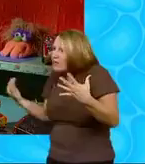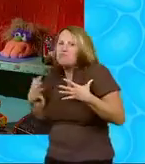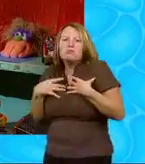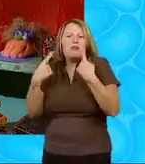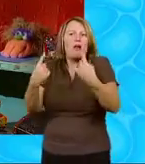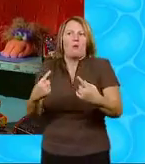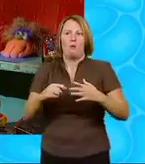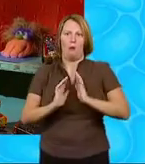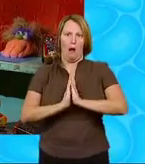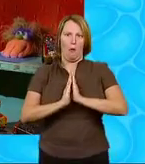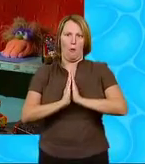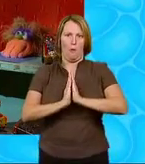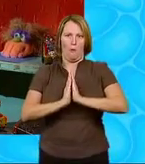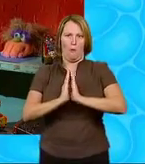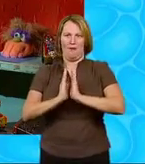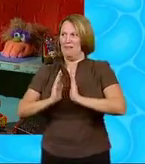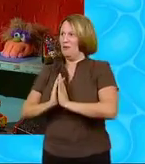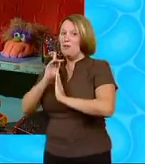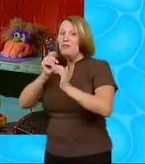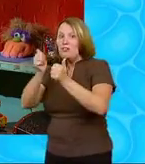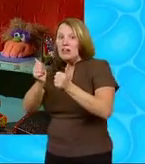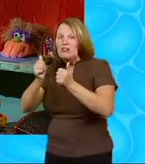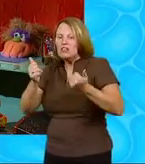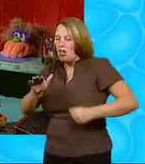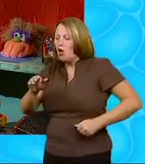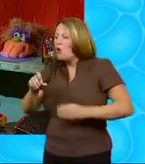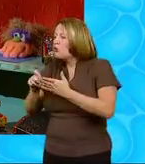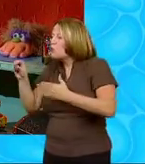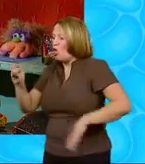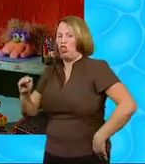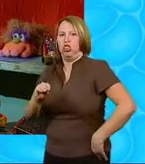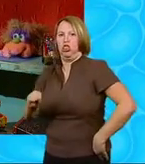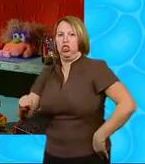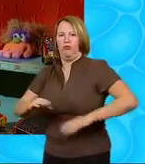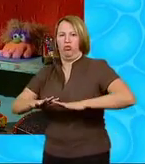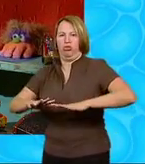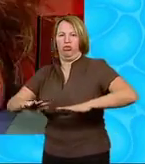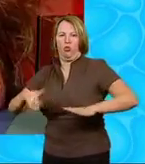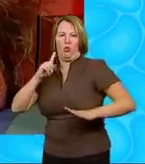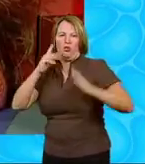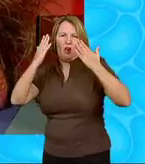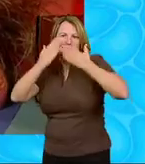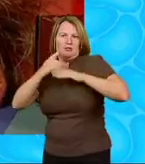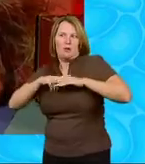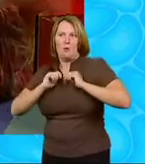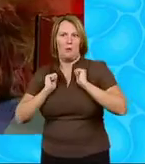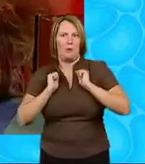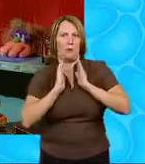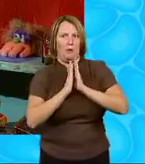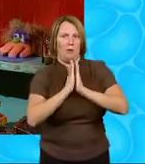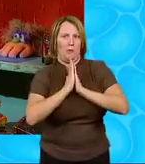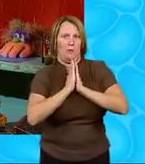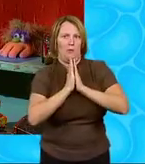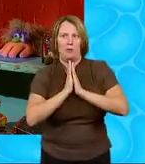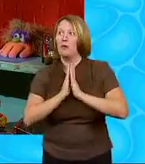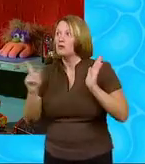Wow! And then, when you finish drawing it, you can smudge it with a cotton wool and then make it look like it's at night time. Okay. Wow. Right? Yeah.